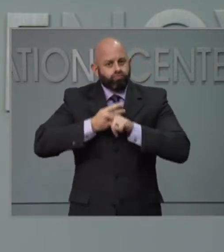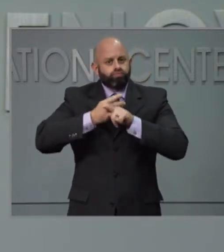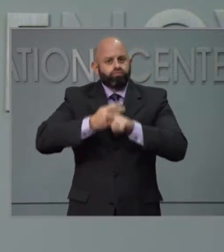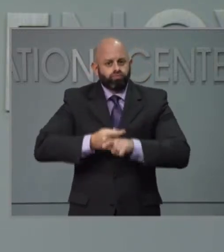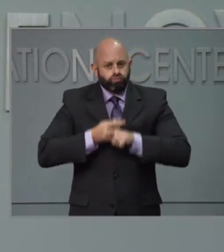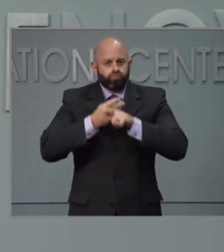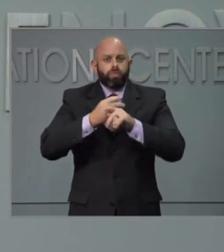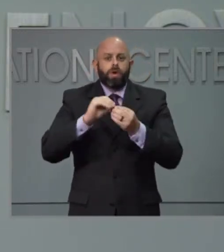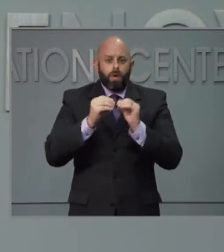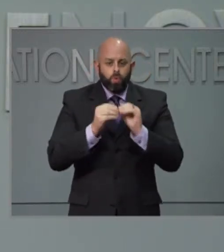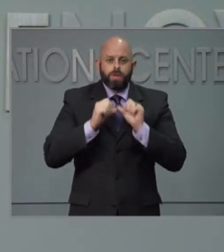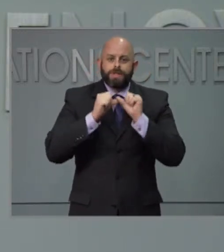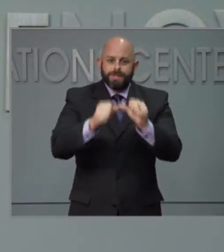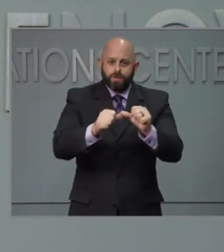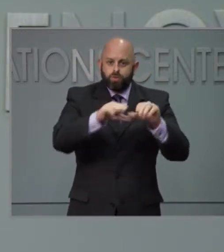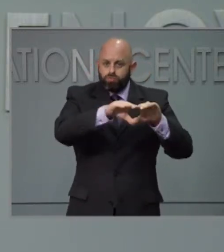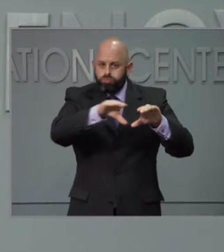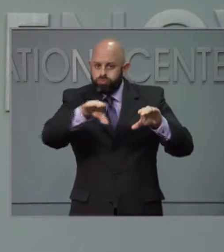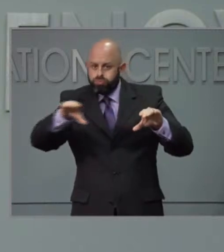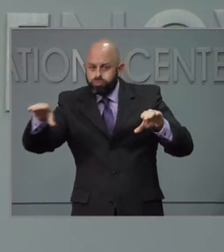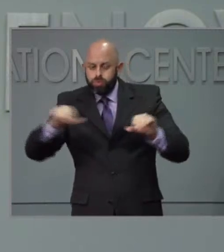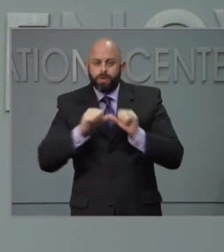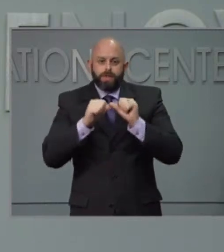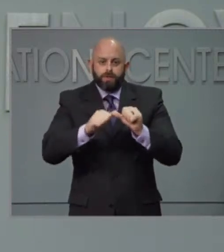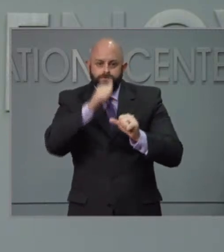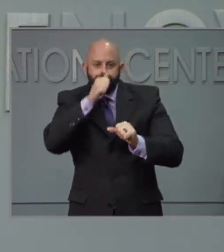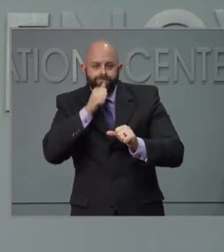continue to live with this virus. Thank you.